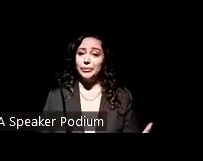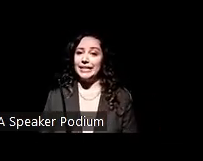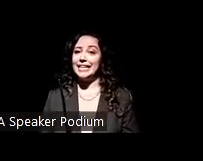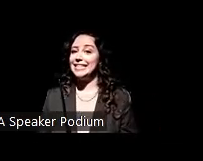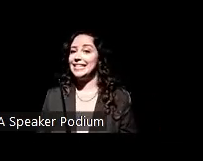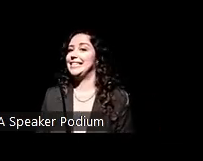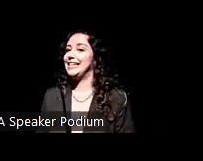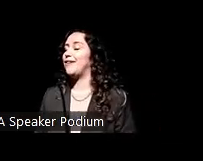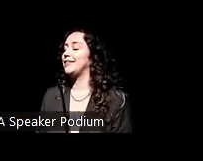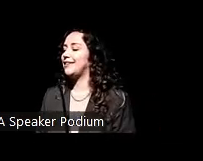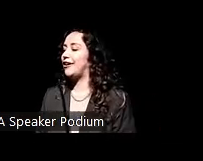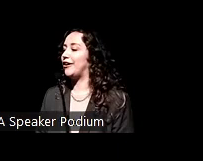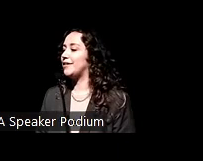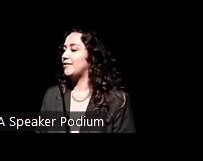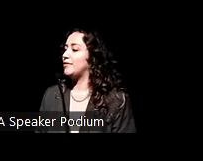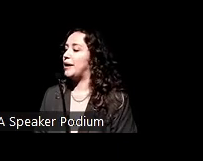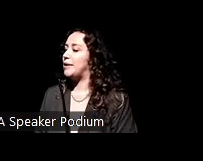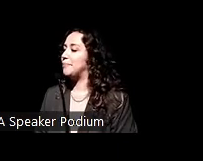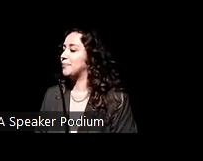action plans that cities and counties are